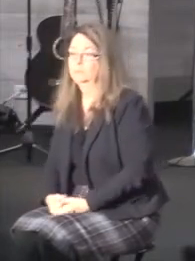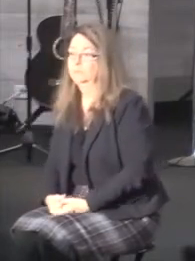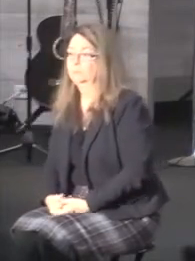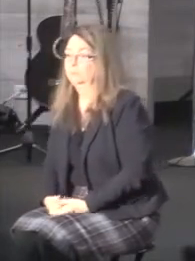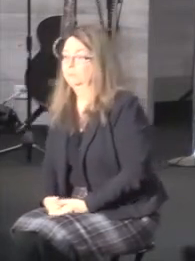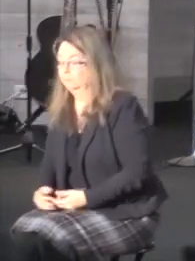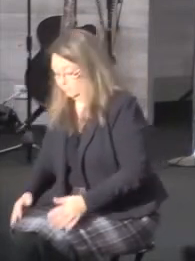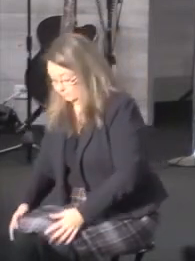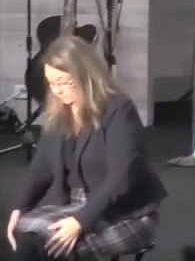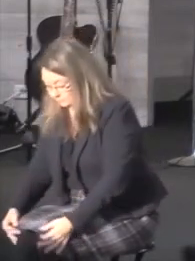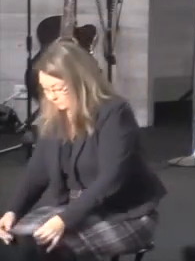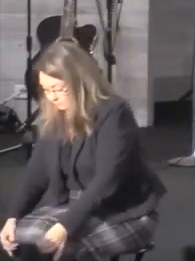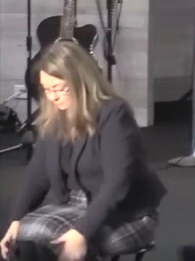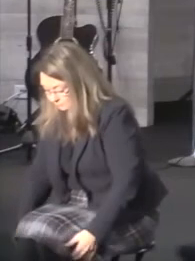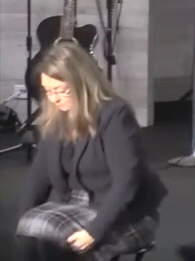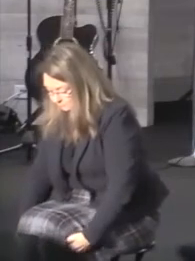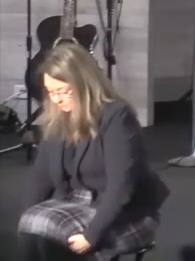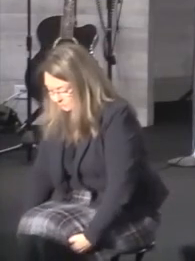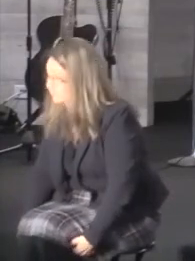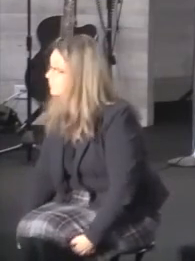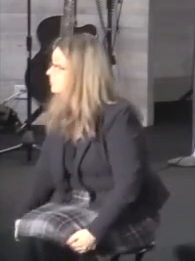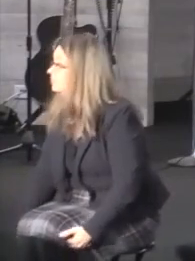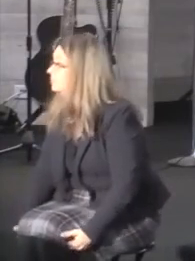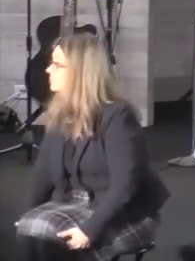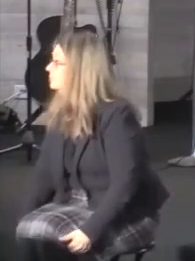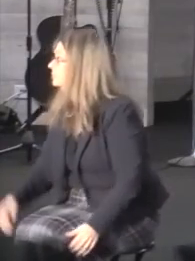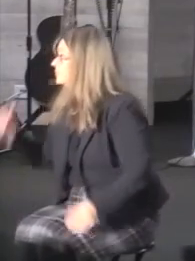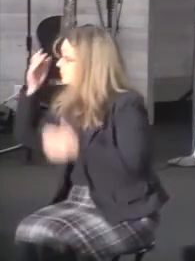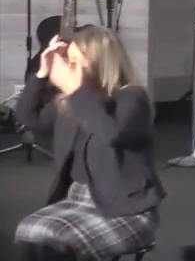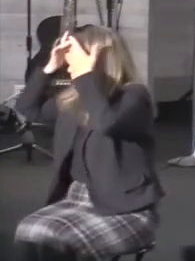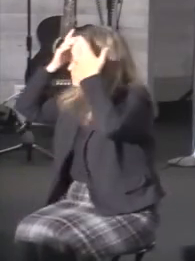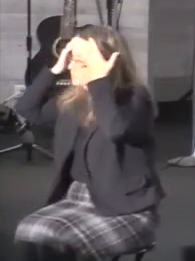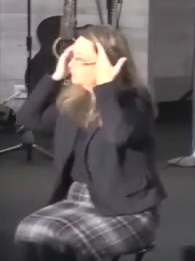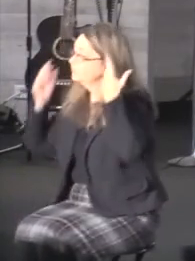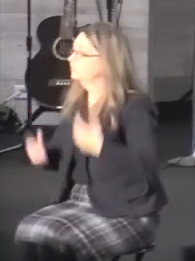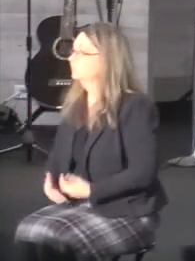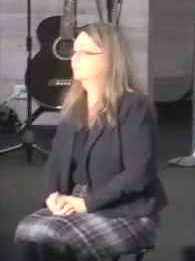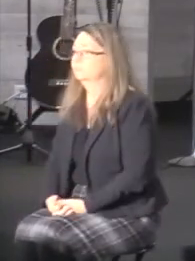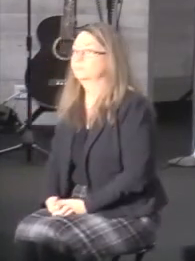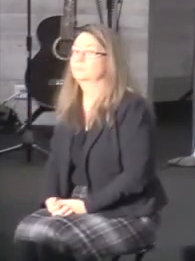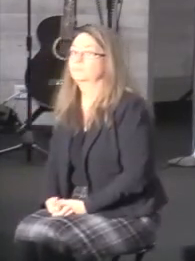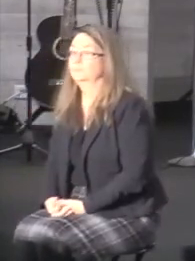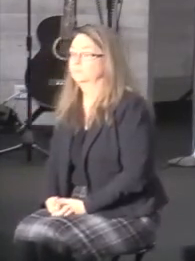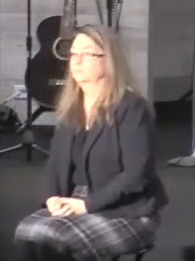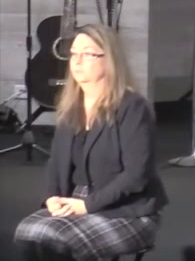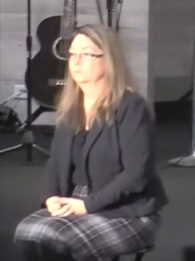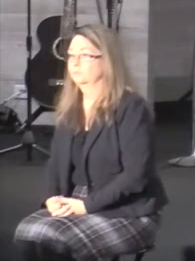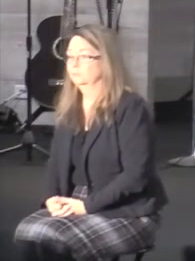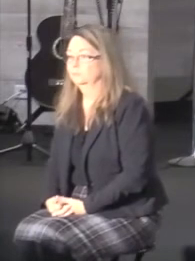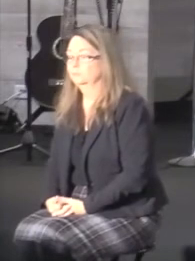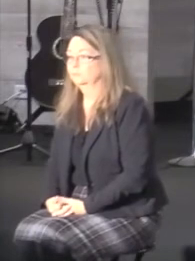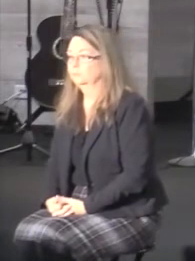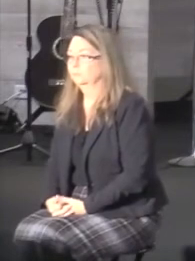Jesus, to all the saints in Christ Jesus who are at Philippi, with the overseers and the deacons, these were leaders of the church, grace to